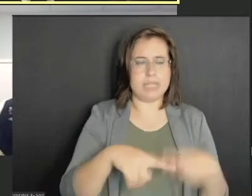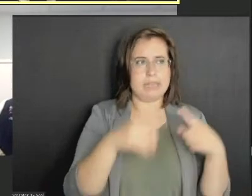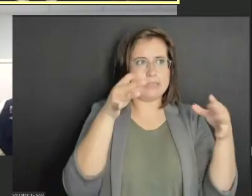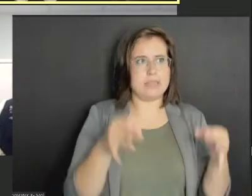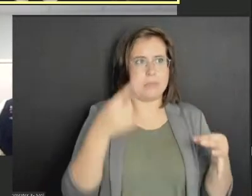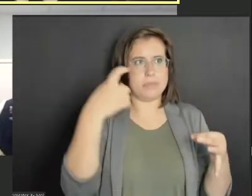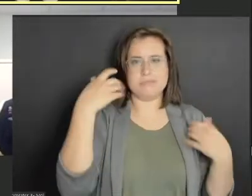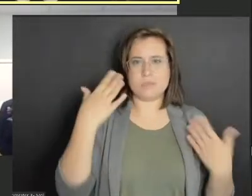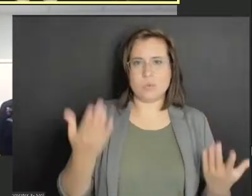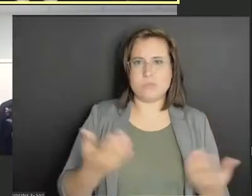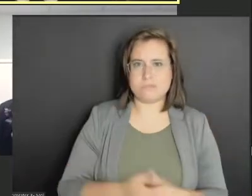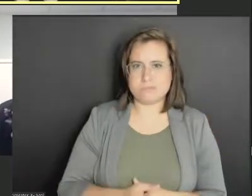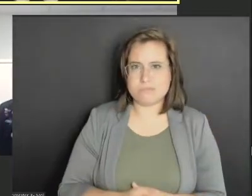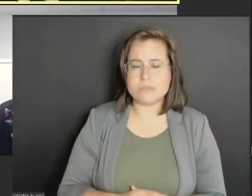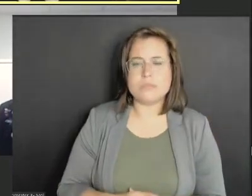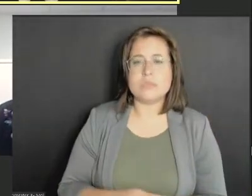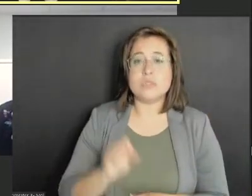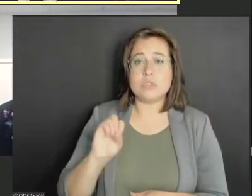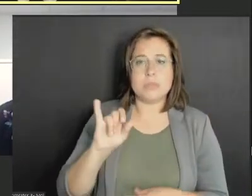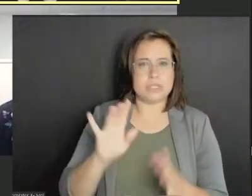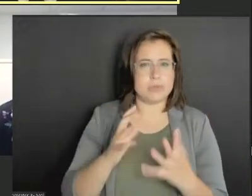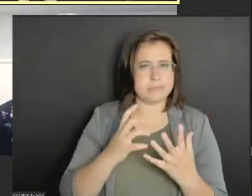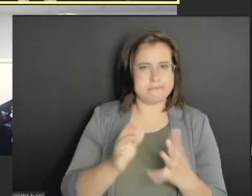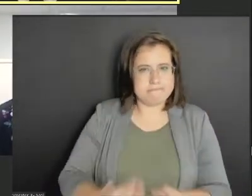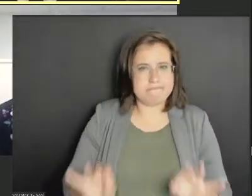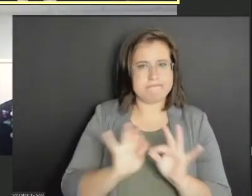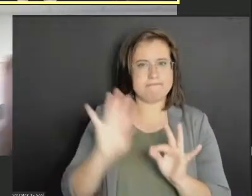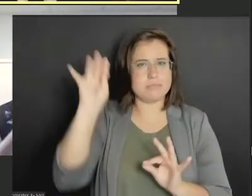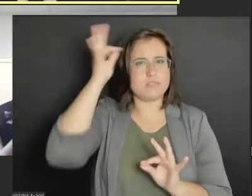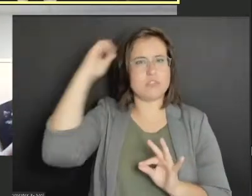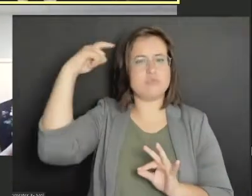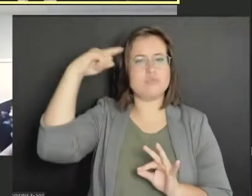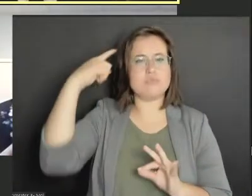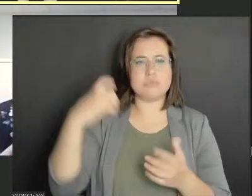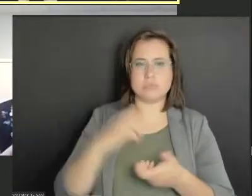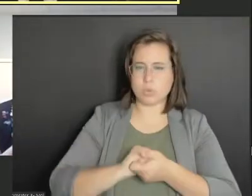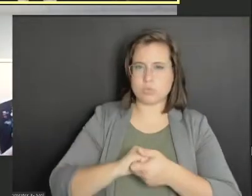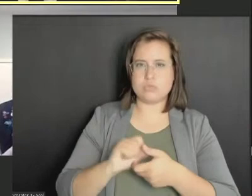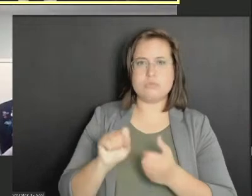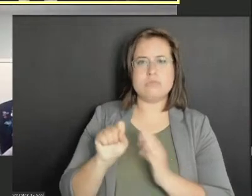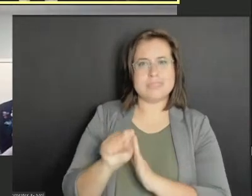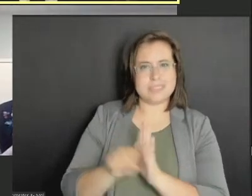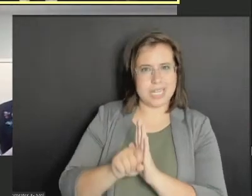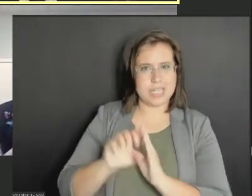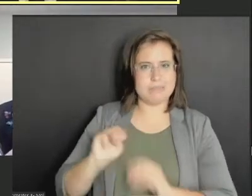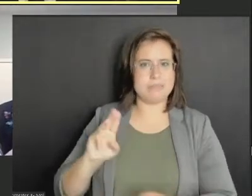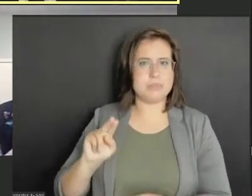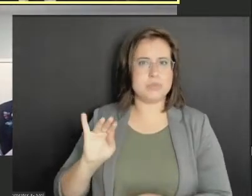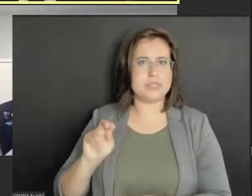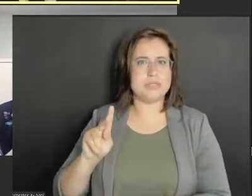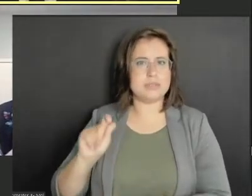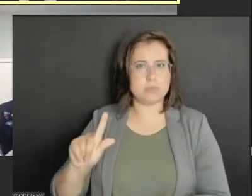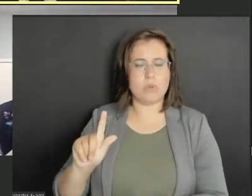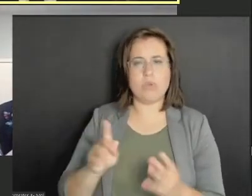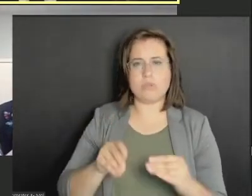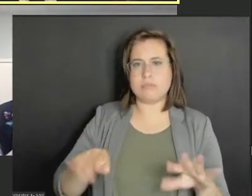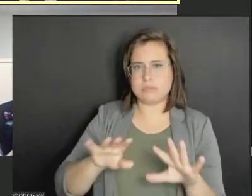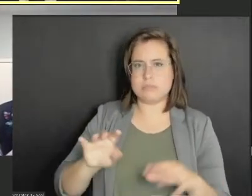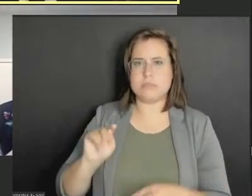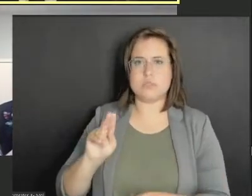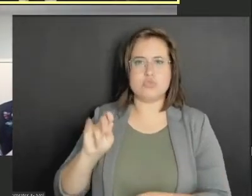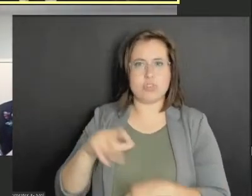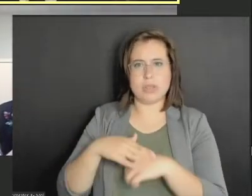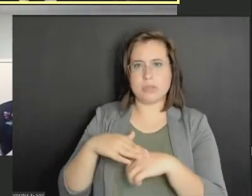vaccinated. So that's why it's vital that the federal government partners with state, municipal, tribal, and territorial governments to reach out to